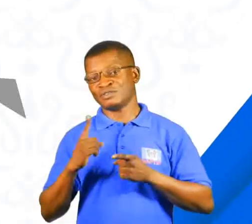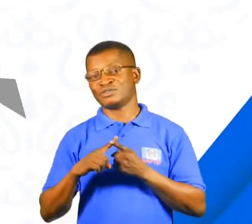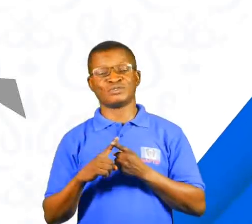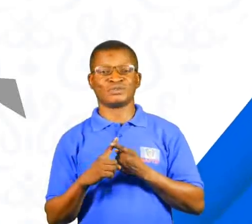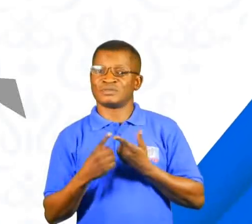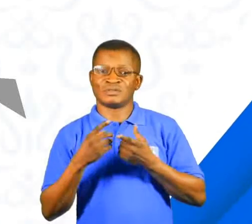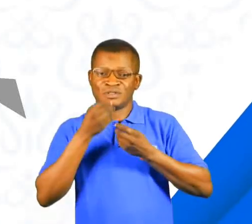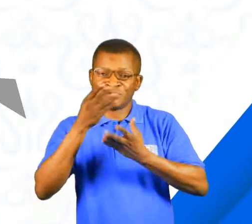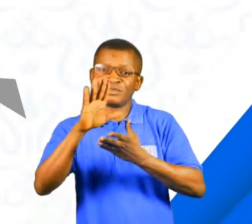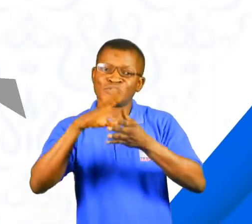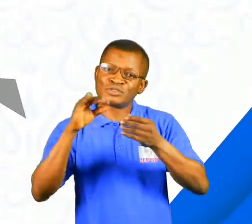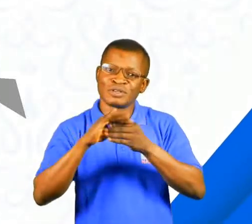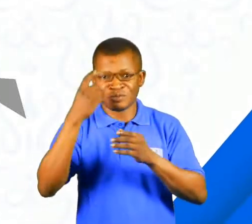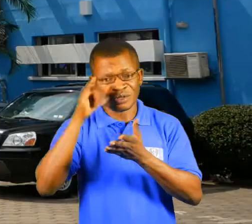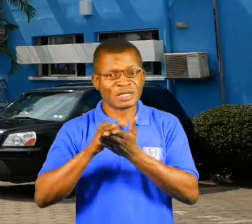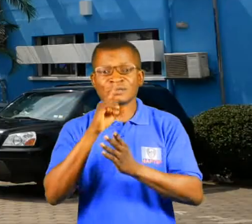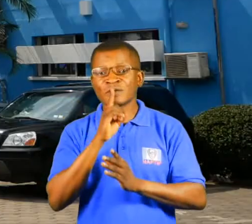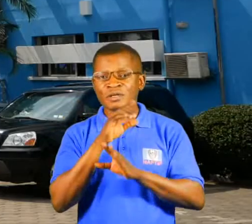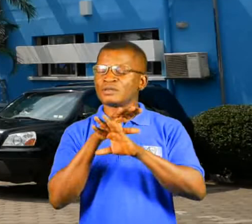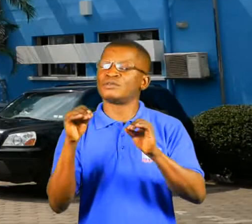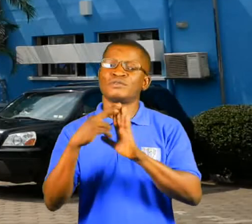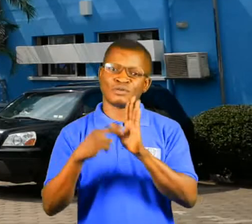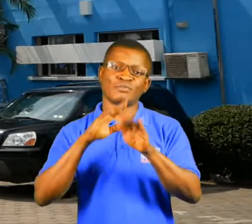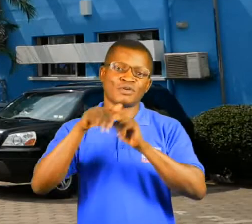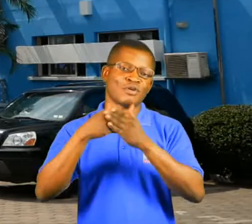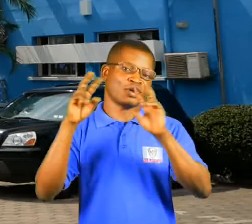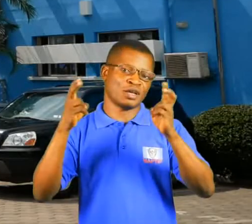shun the culture of silence and report all cases to NAPTIP.